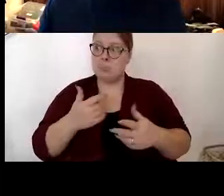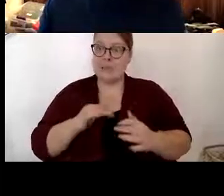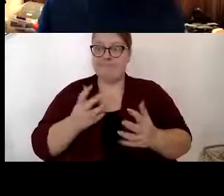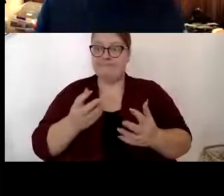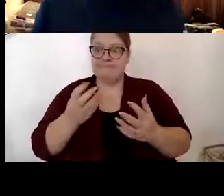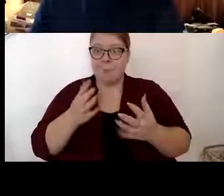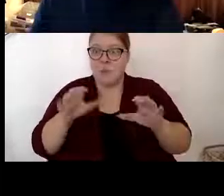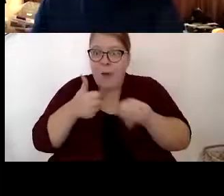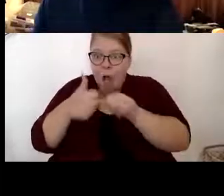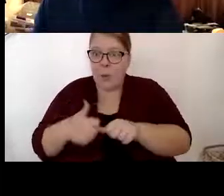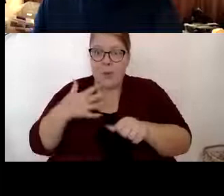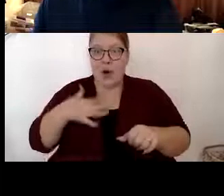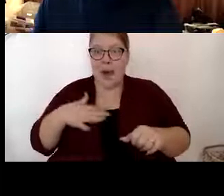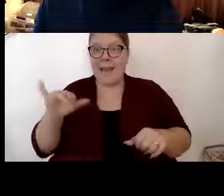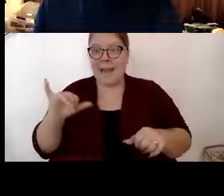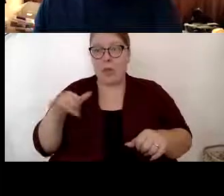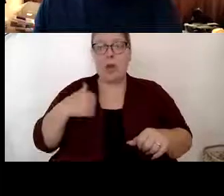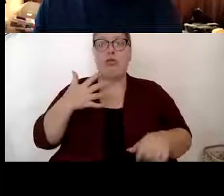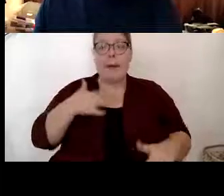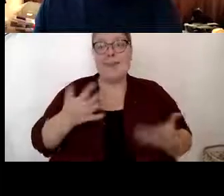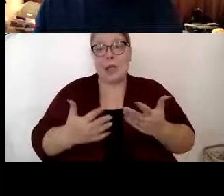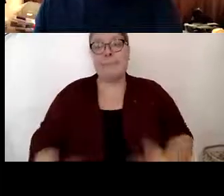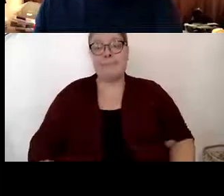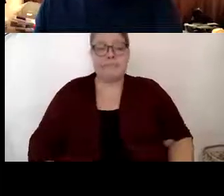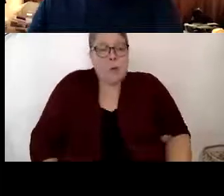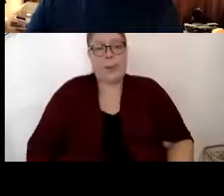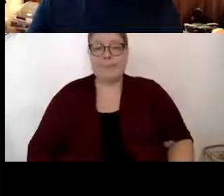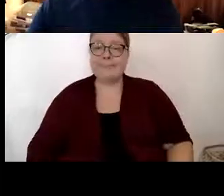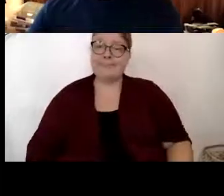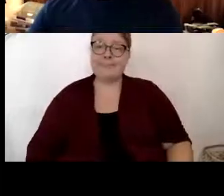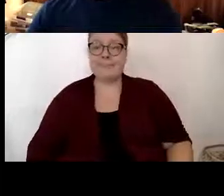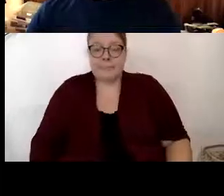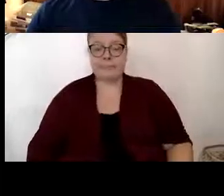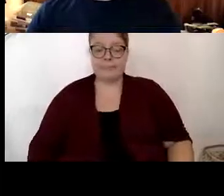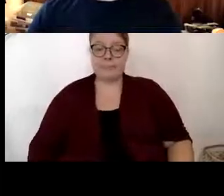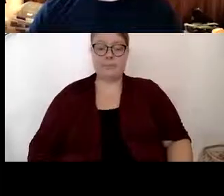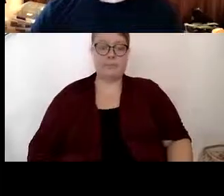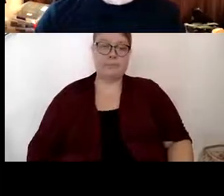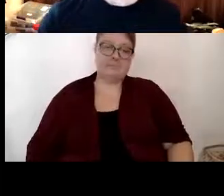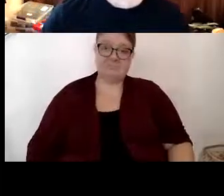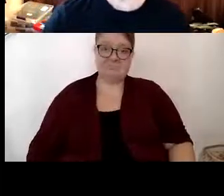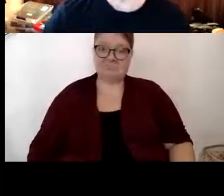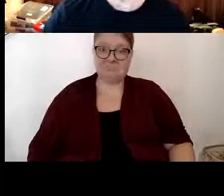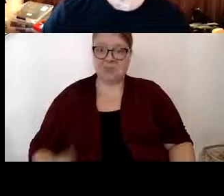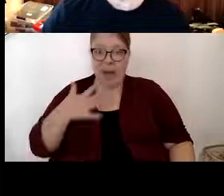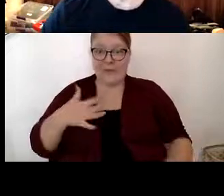can coexist with me. I don't have to make up this story about the craving that I somehow have to slay the dragon and so